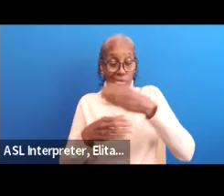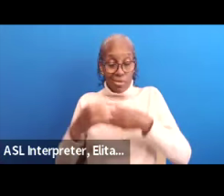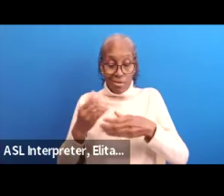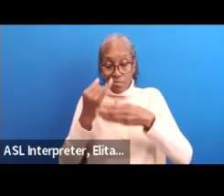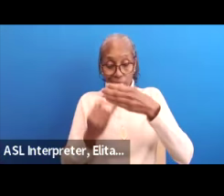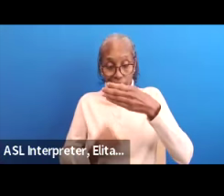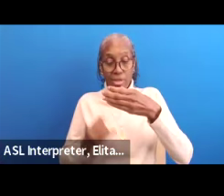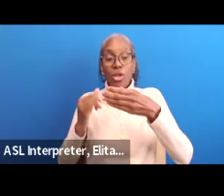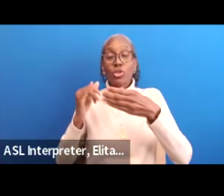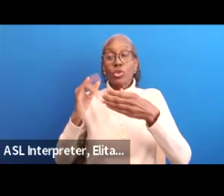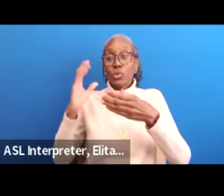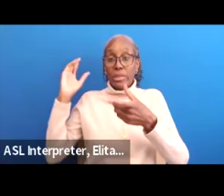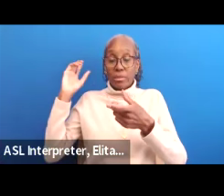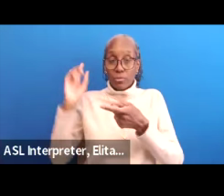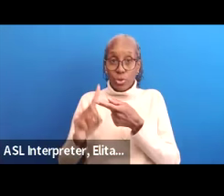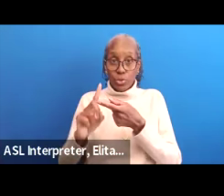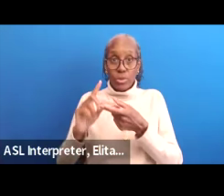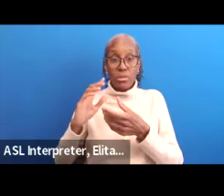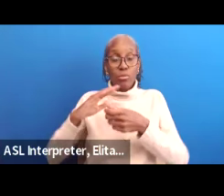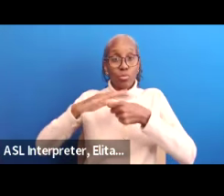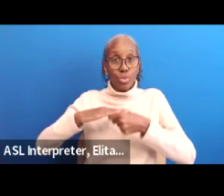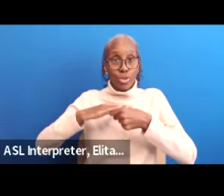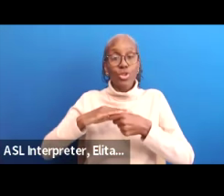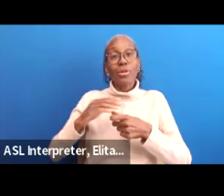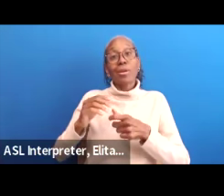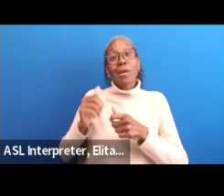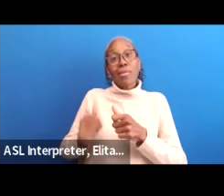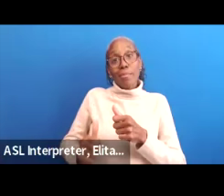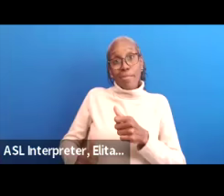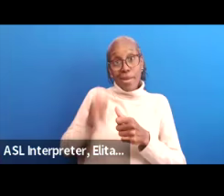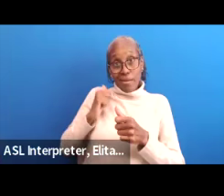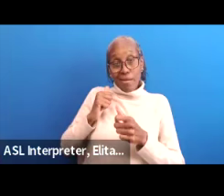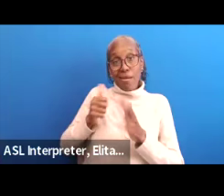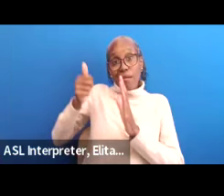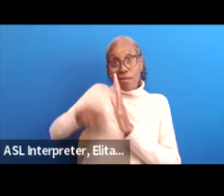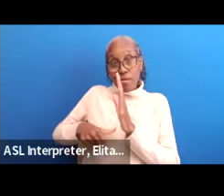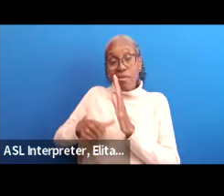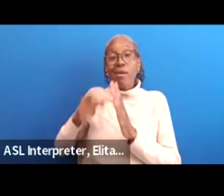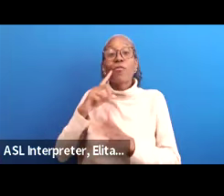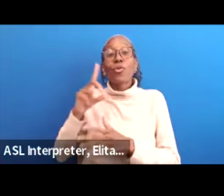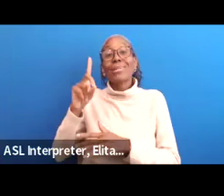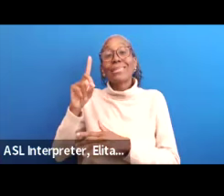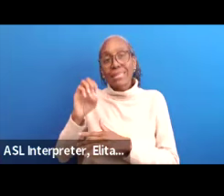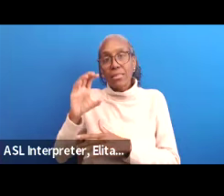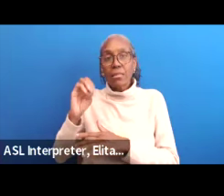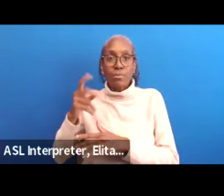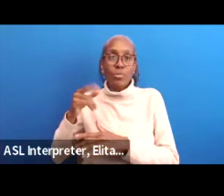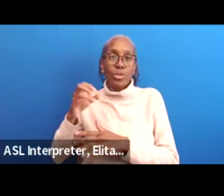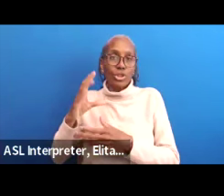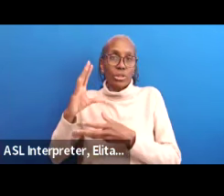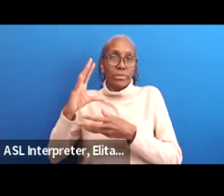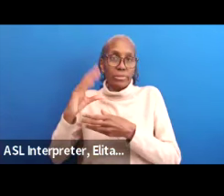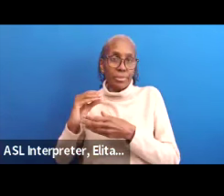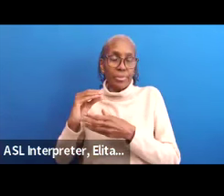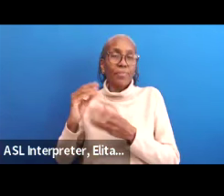to more improvement of the decompression. So